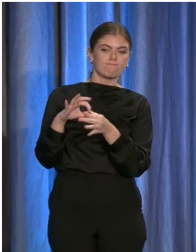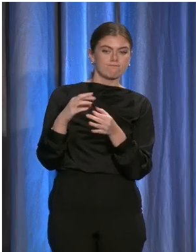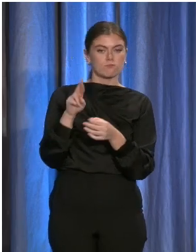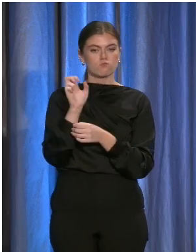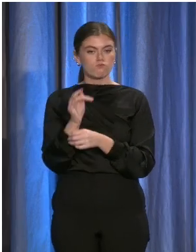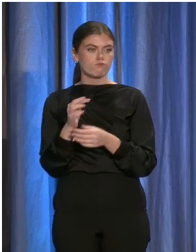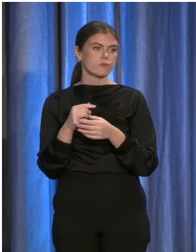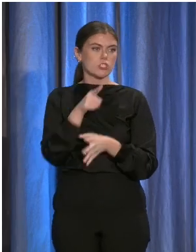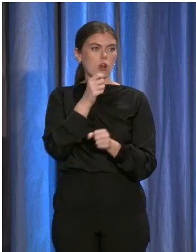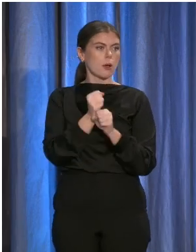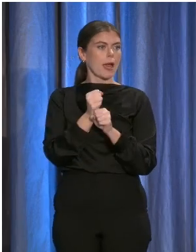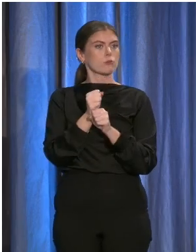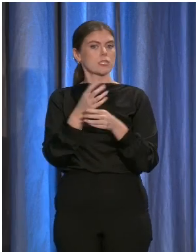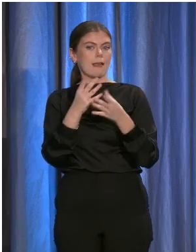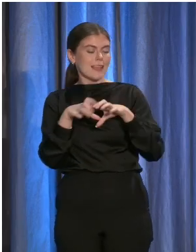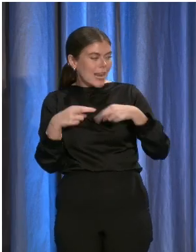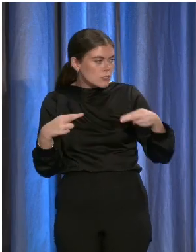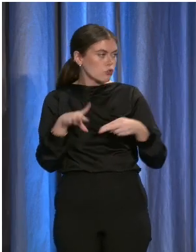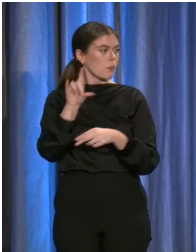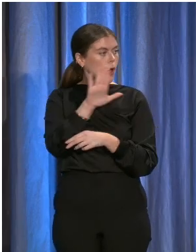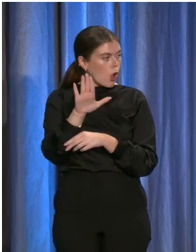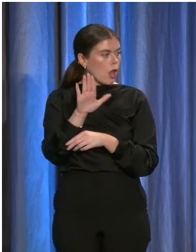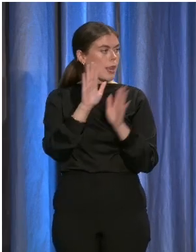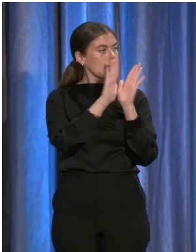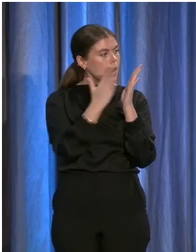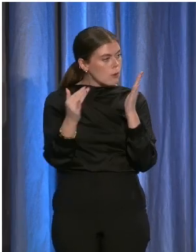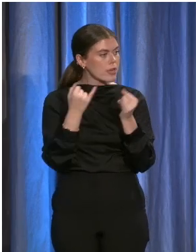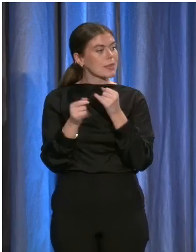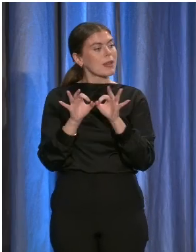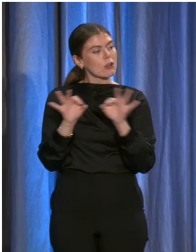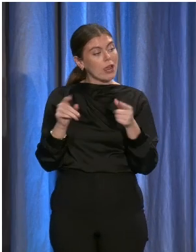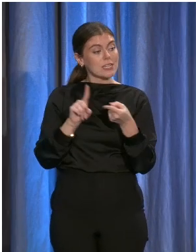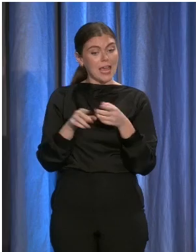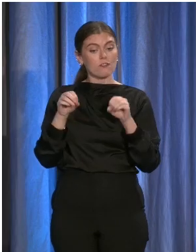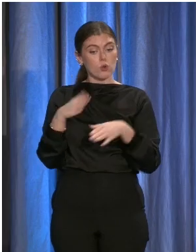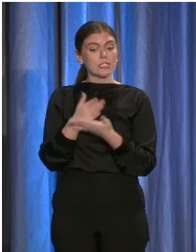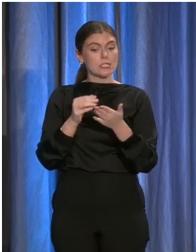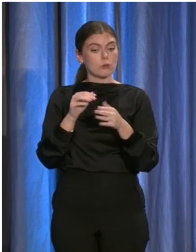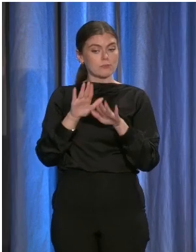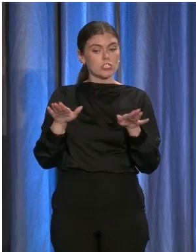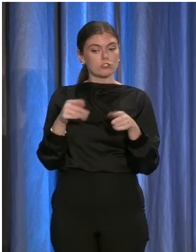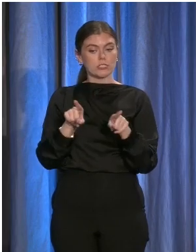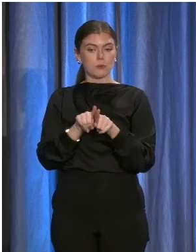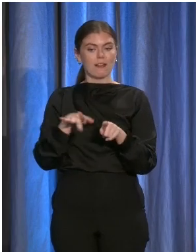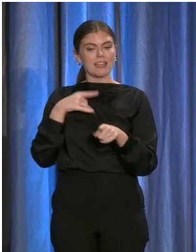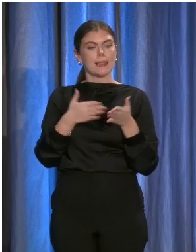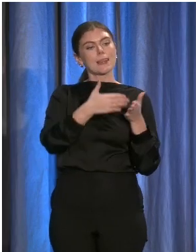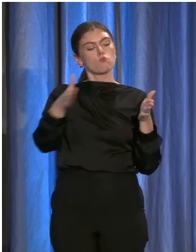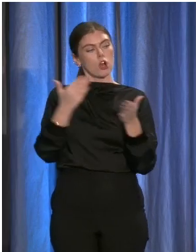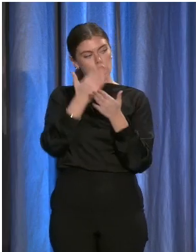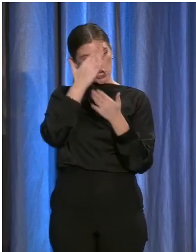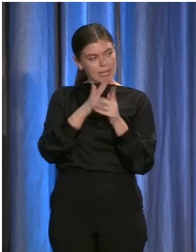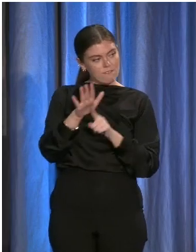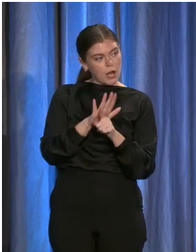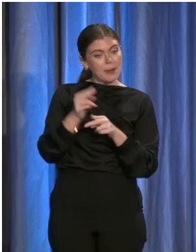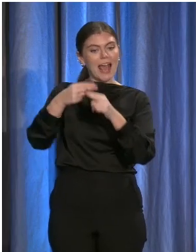rooms, halls, libraries, the playground, and of course, for some children, the broader learning environment beyond the